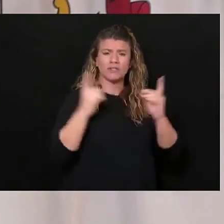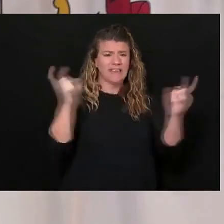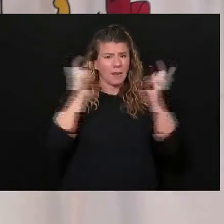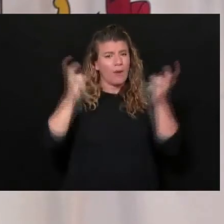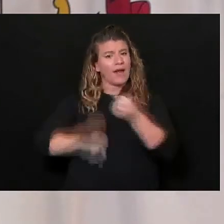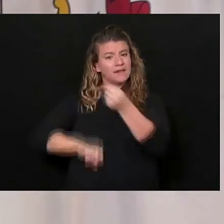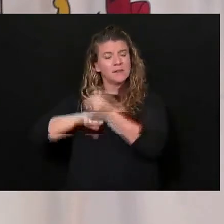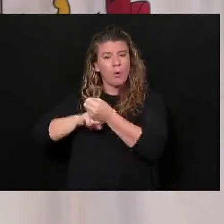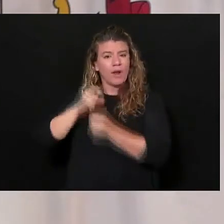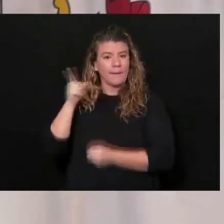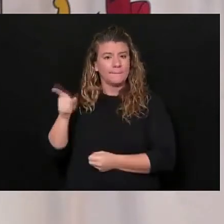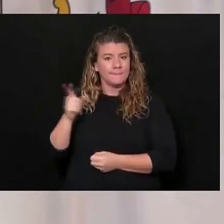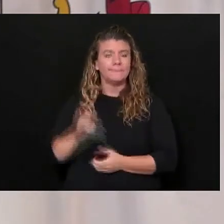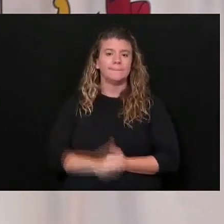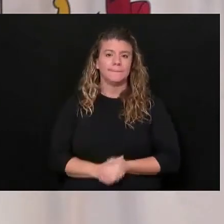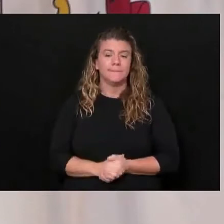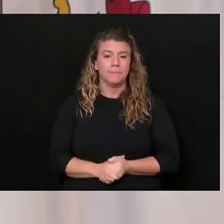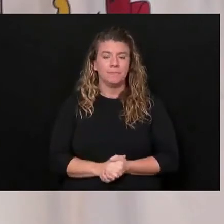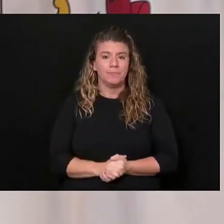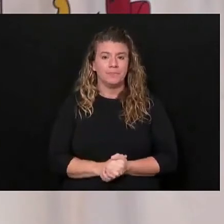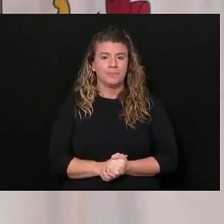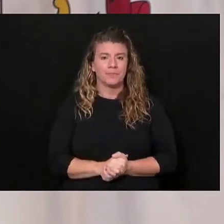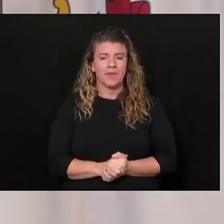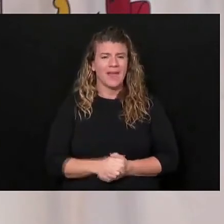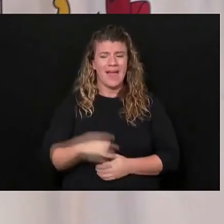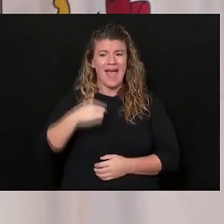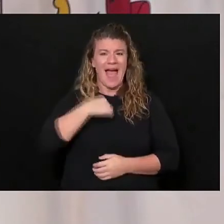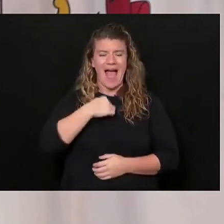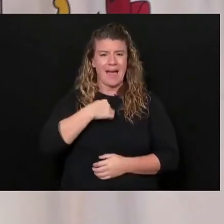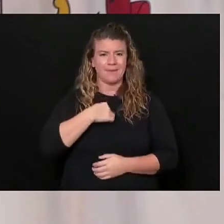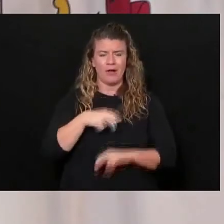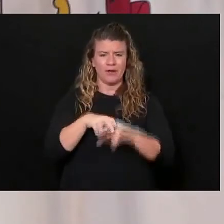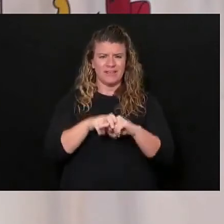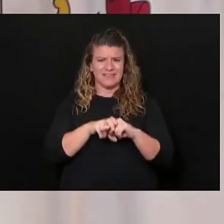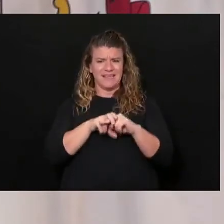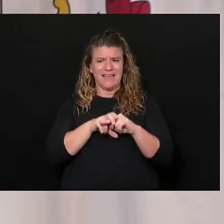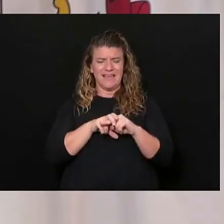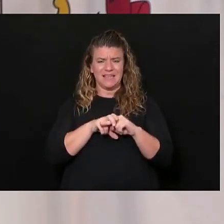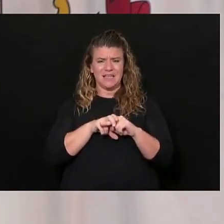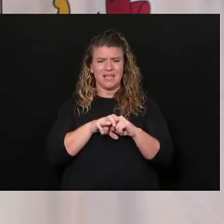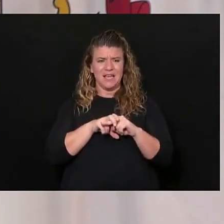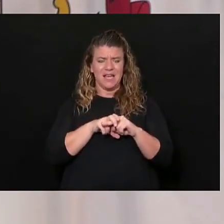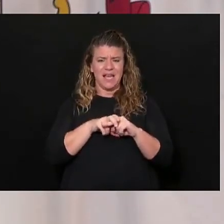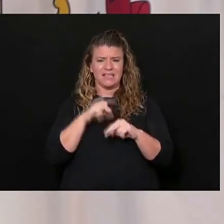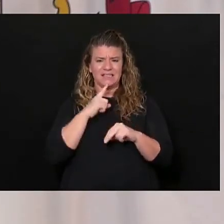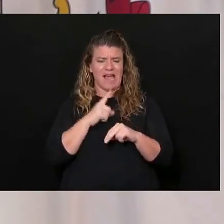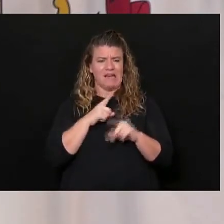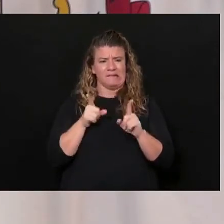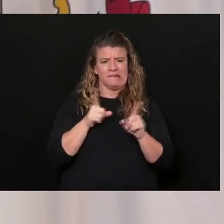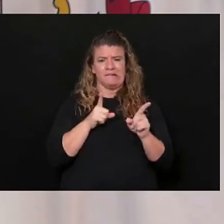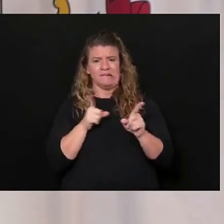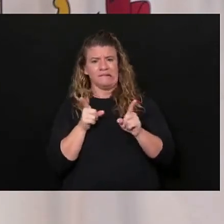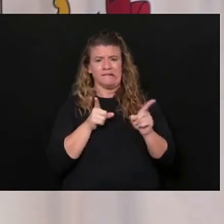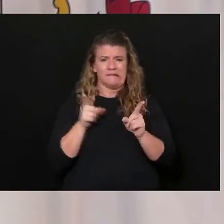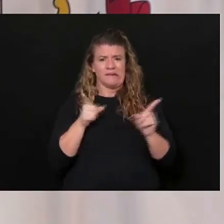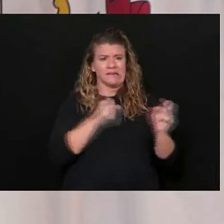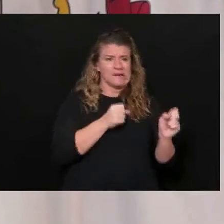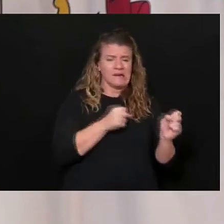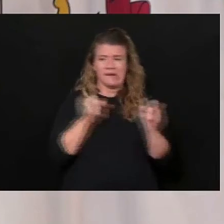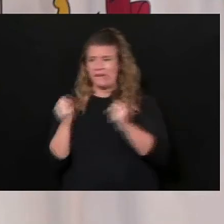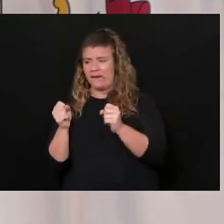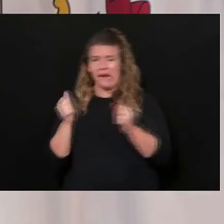him. You know, I am not going to sit on the sidelines and root for one or the other. You know where I stood,